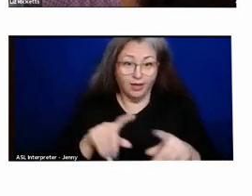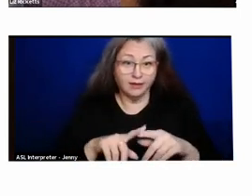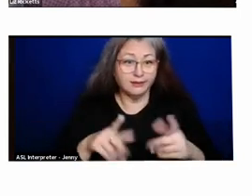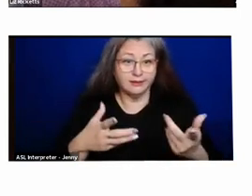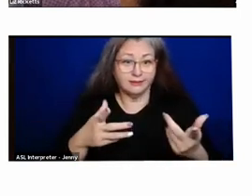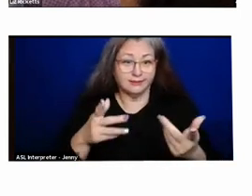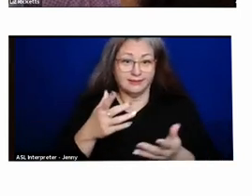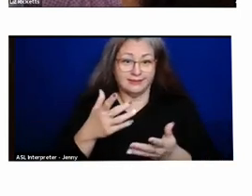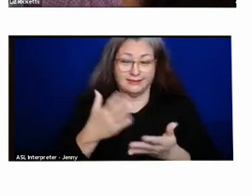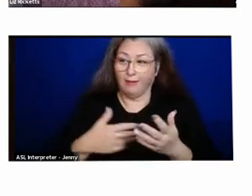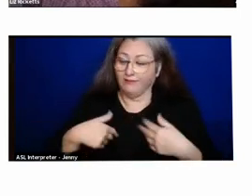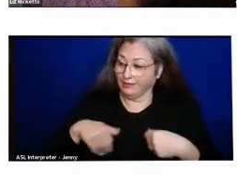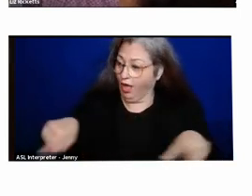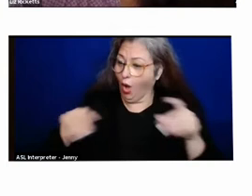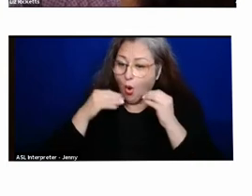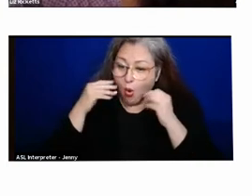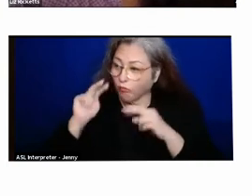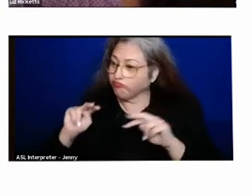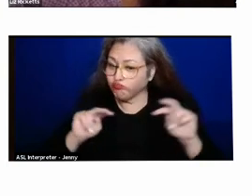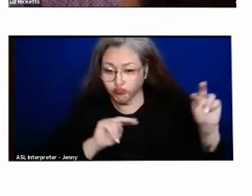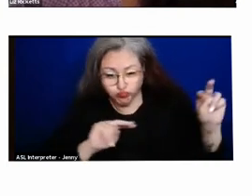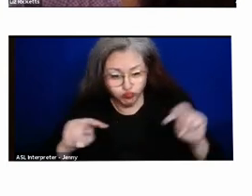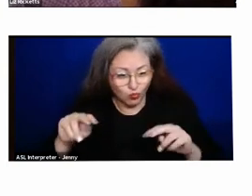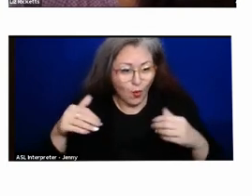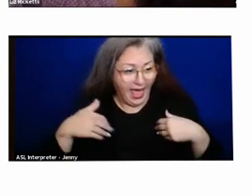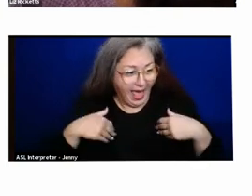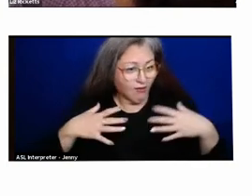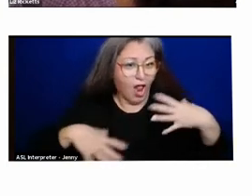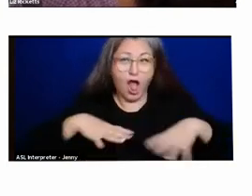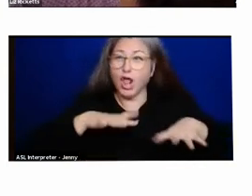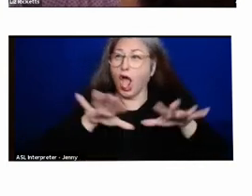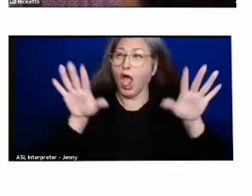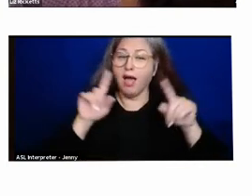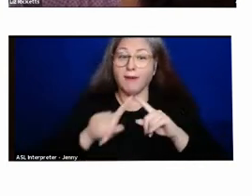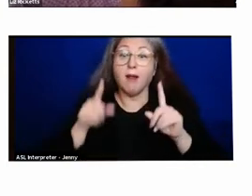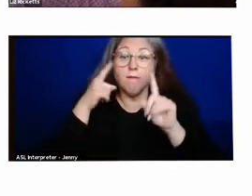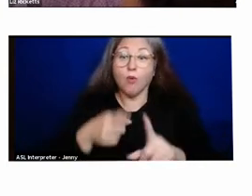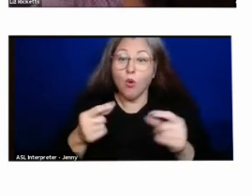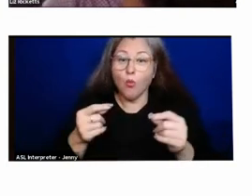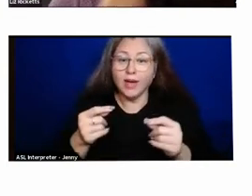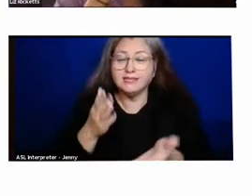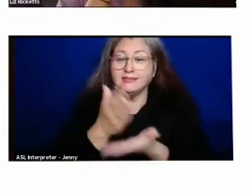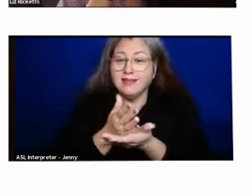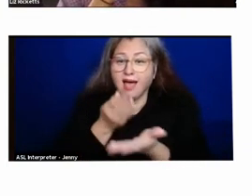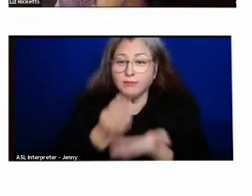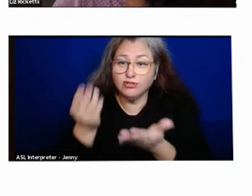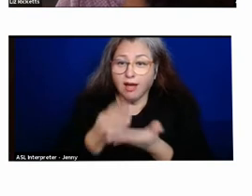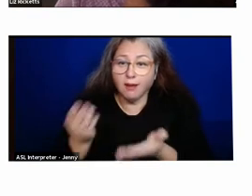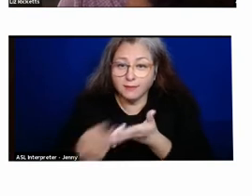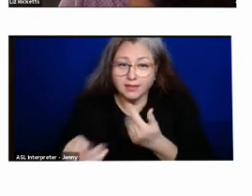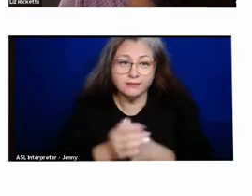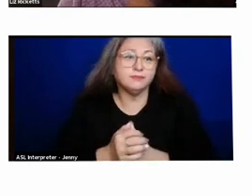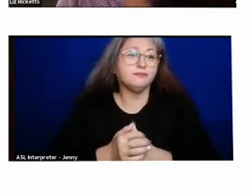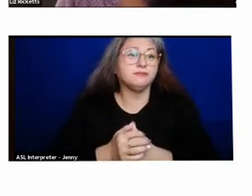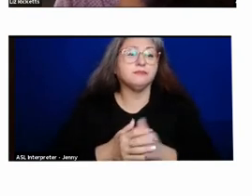around all of us that we would stop shopping. As early as the 1950s, the secondhand